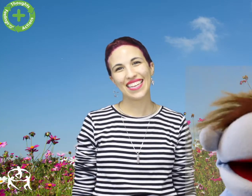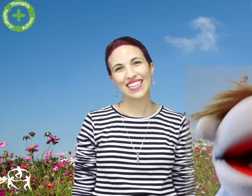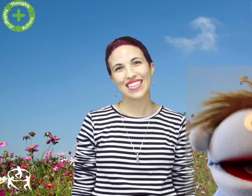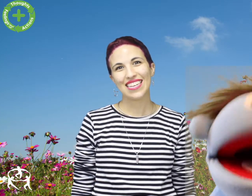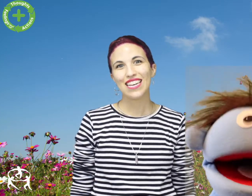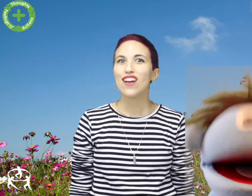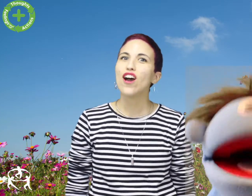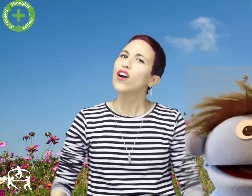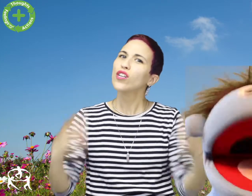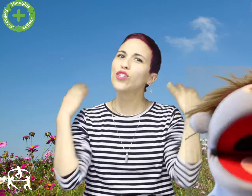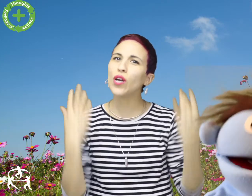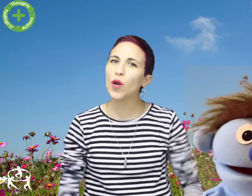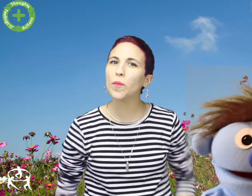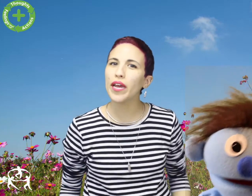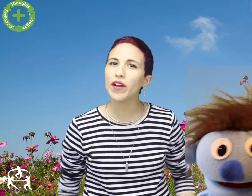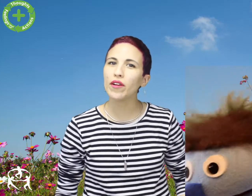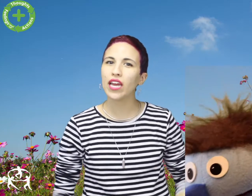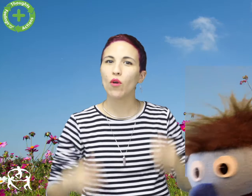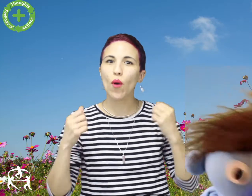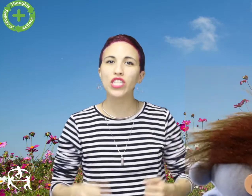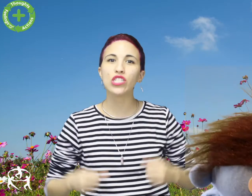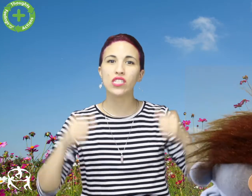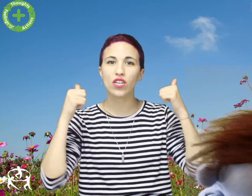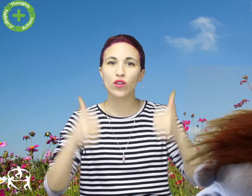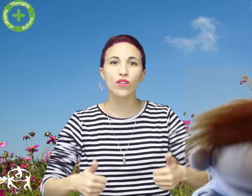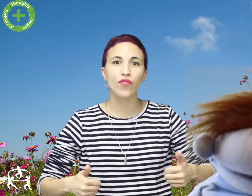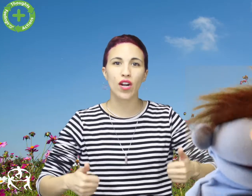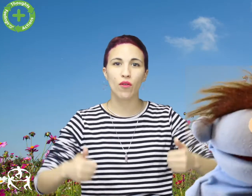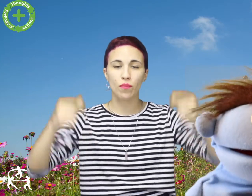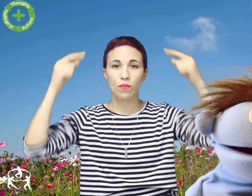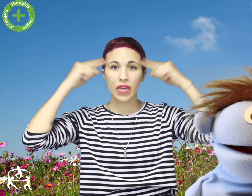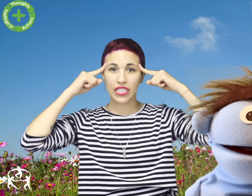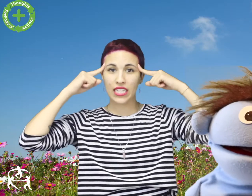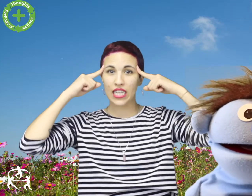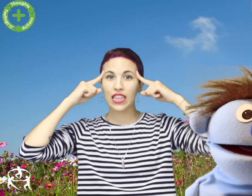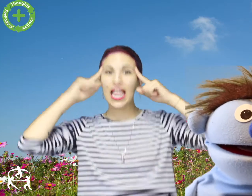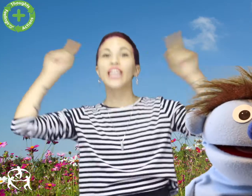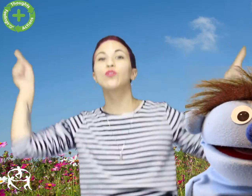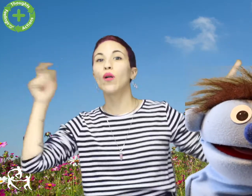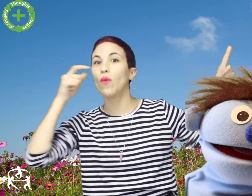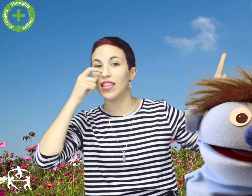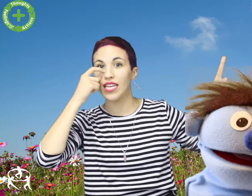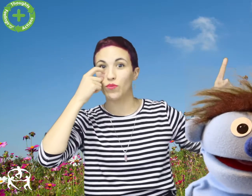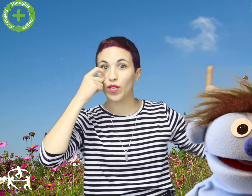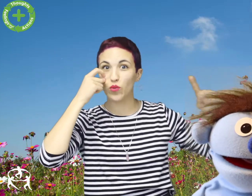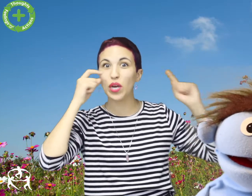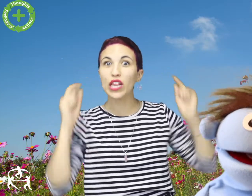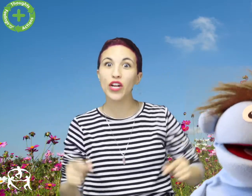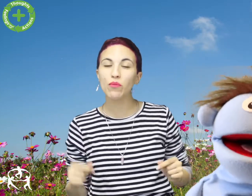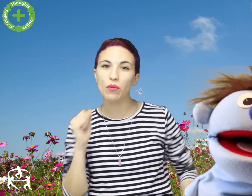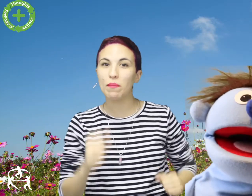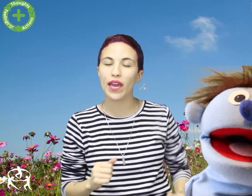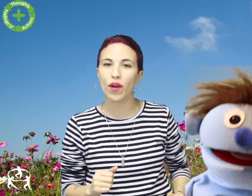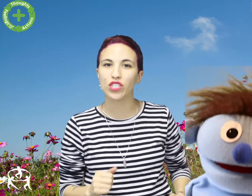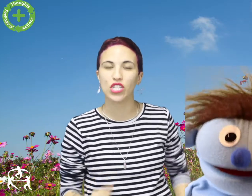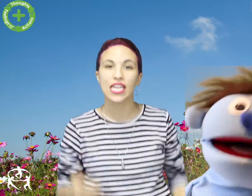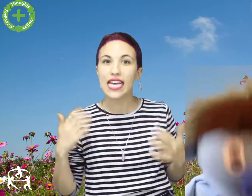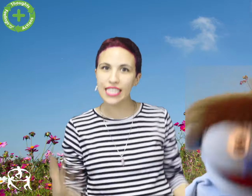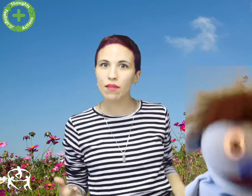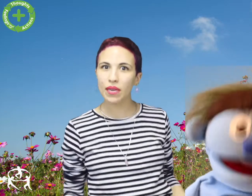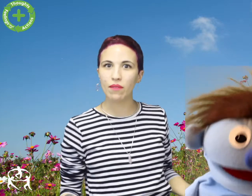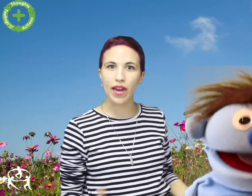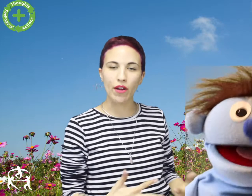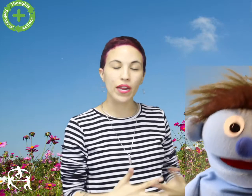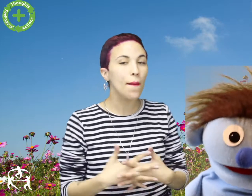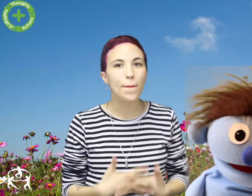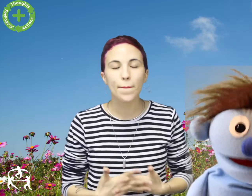Can I ask a question, Miss Shayma? Sure, Perry. Questions are good for our intellectual wellness because we learn when we make questions.